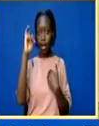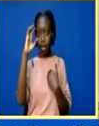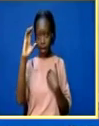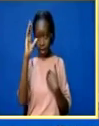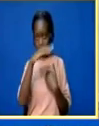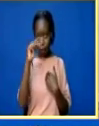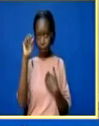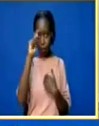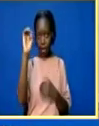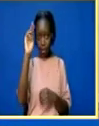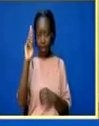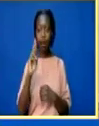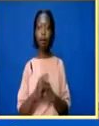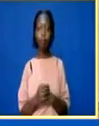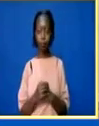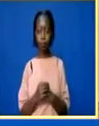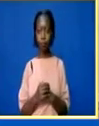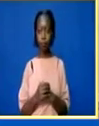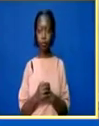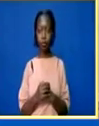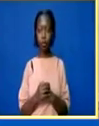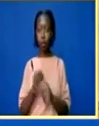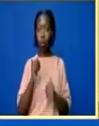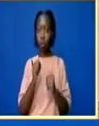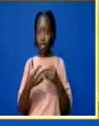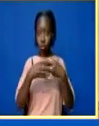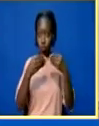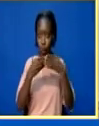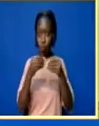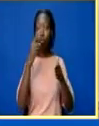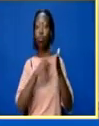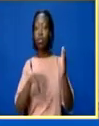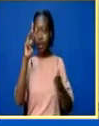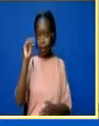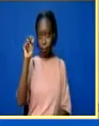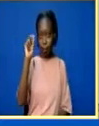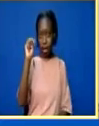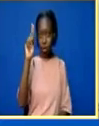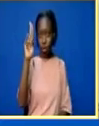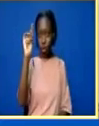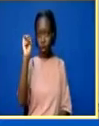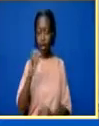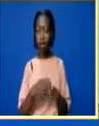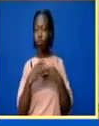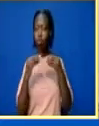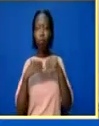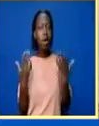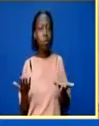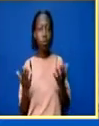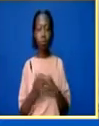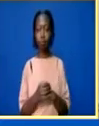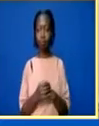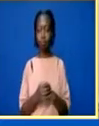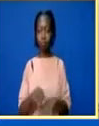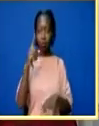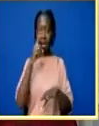organic matter is the one that causes manure or forms manure. How does it form manure though? When it